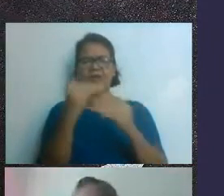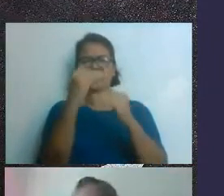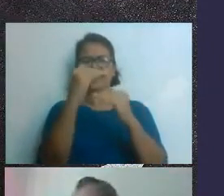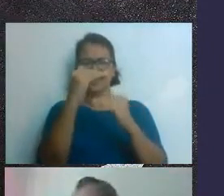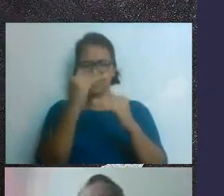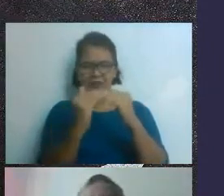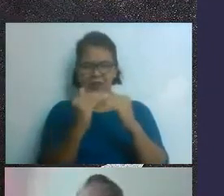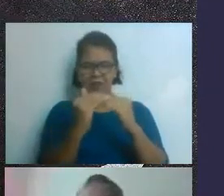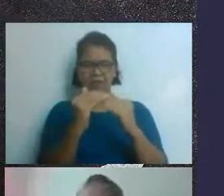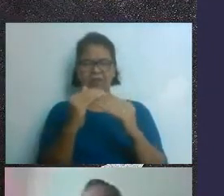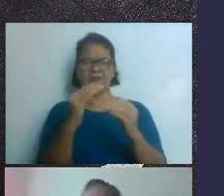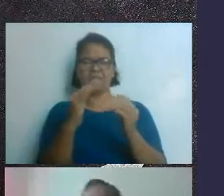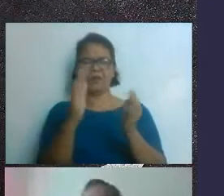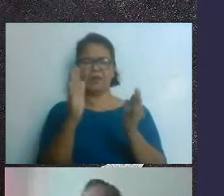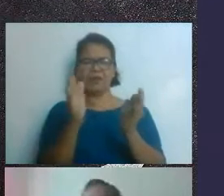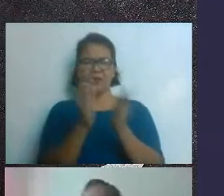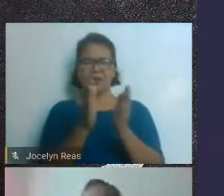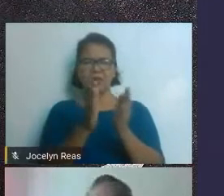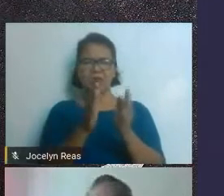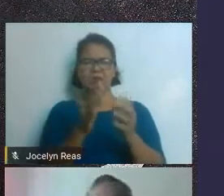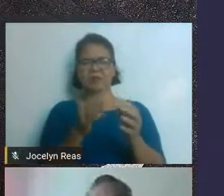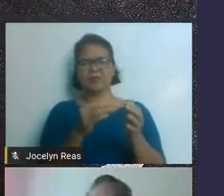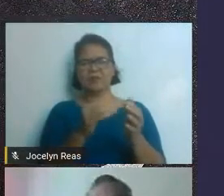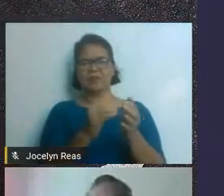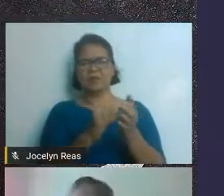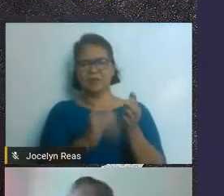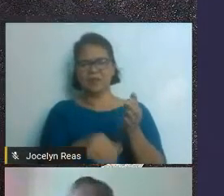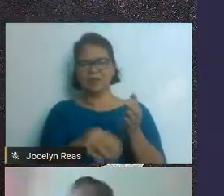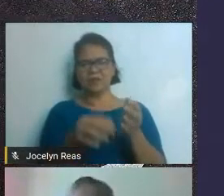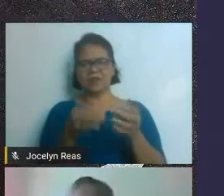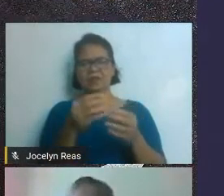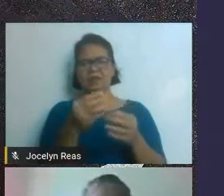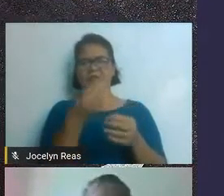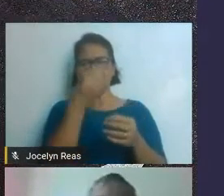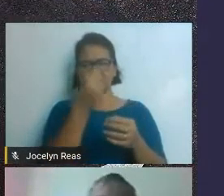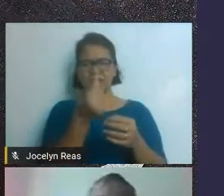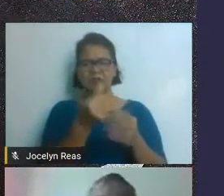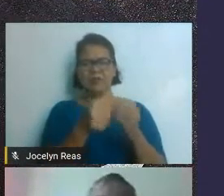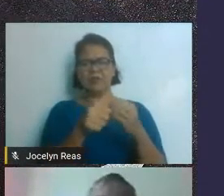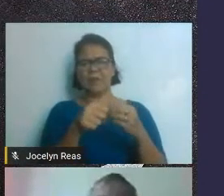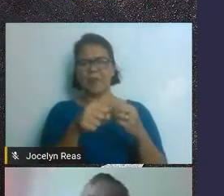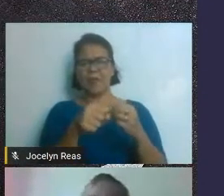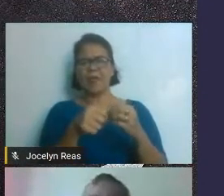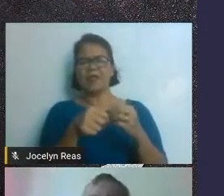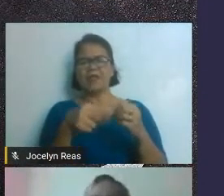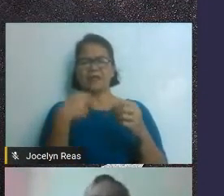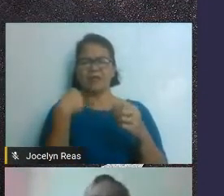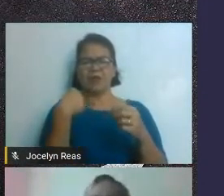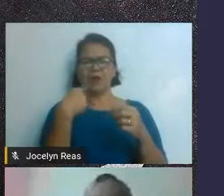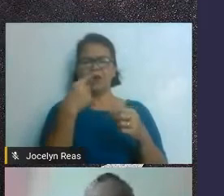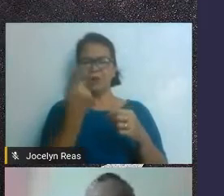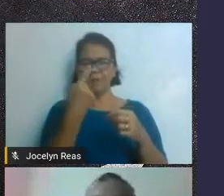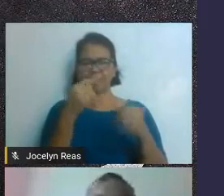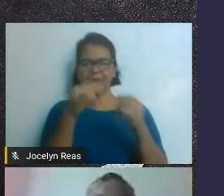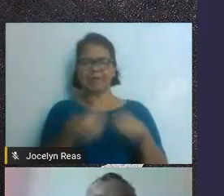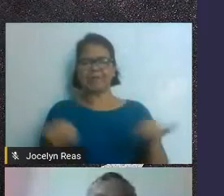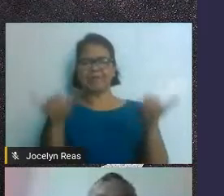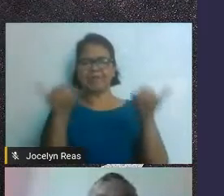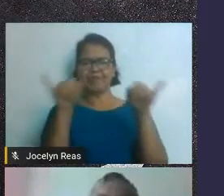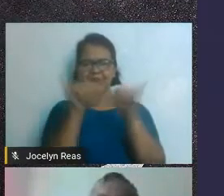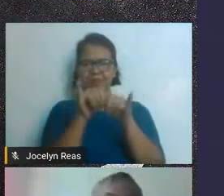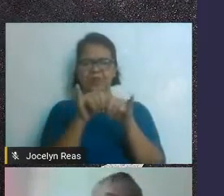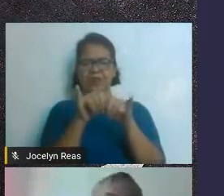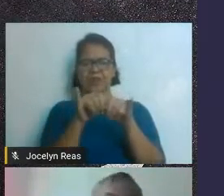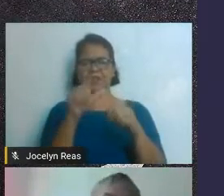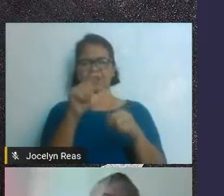percentages, you will know that we have retained all the essential learning competencies or the learning competencies and in our